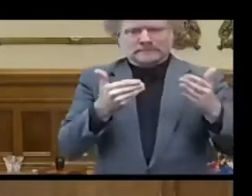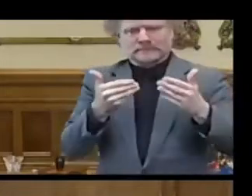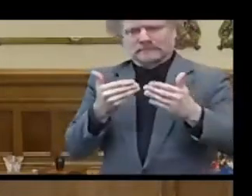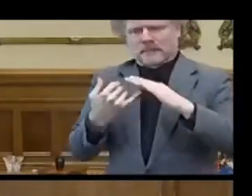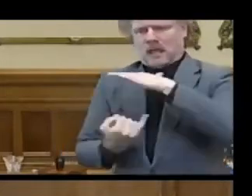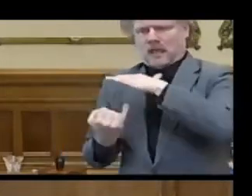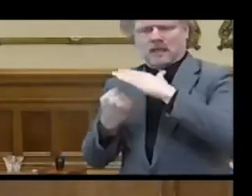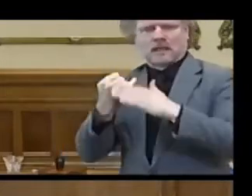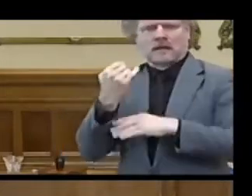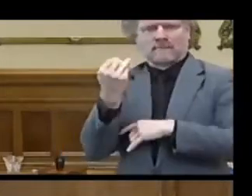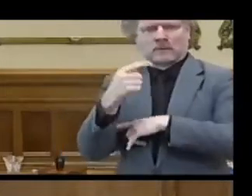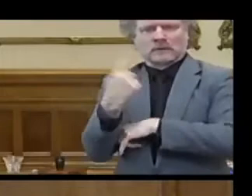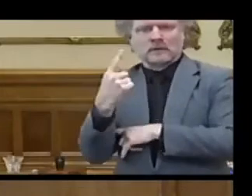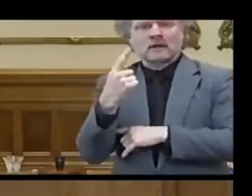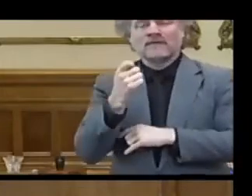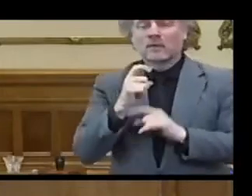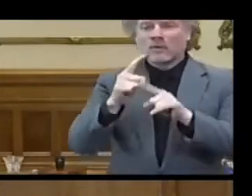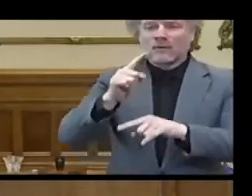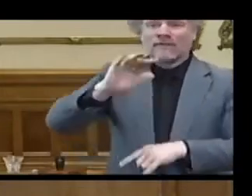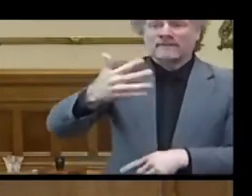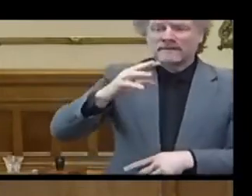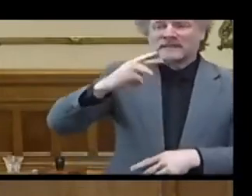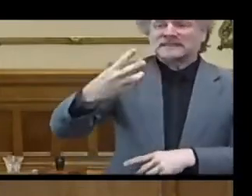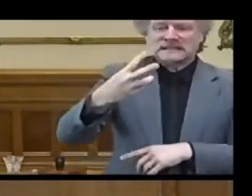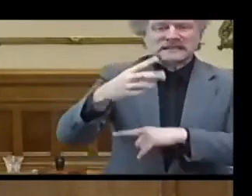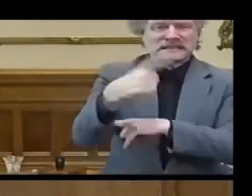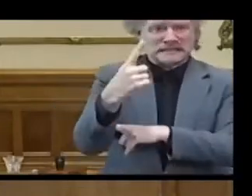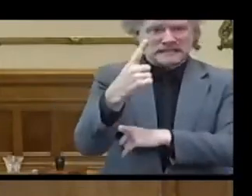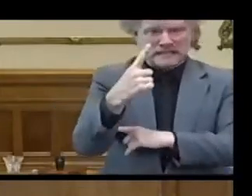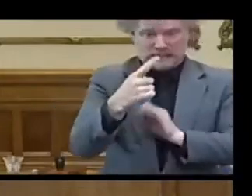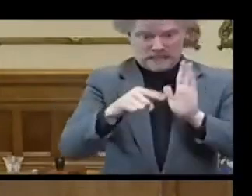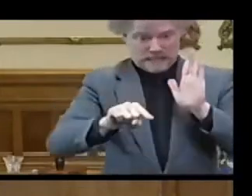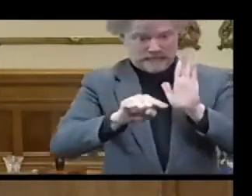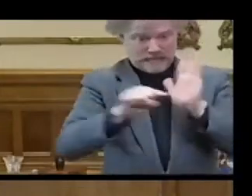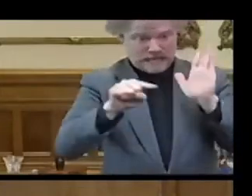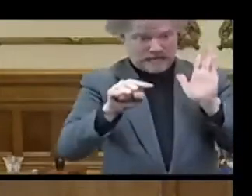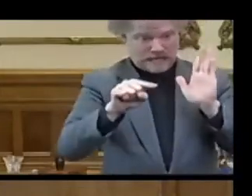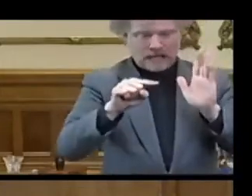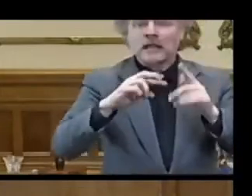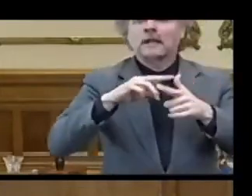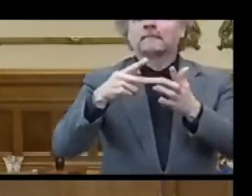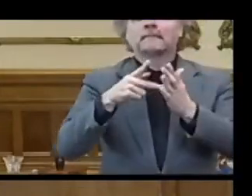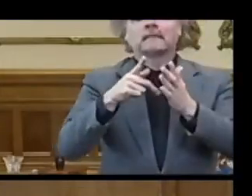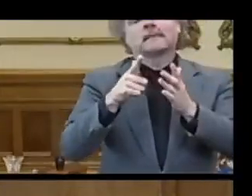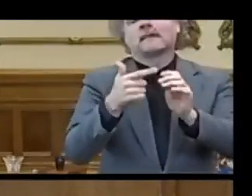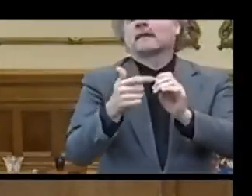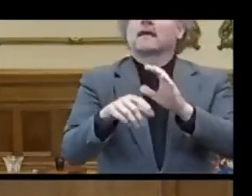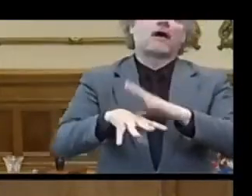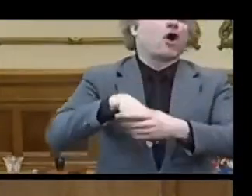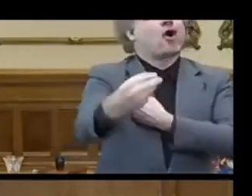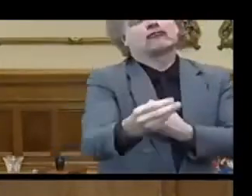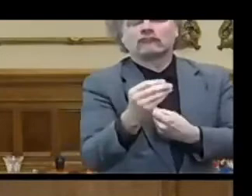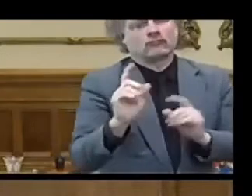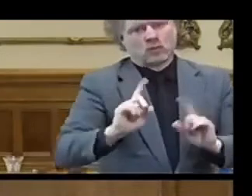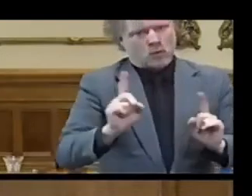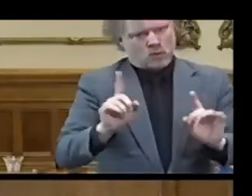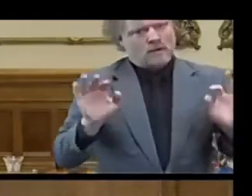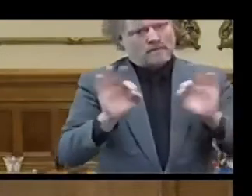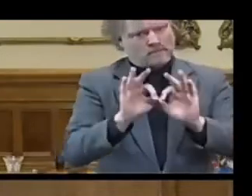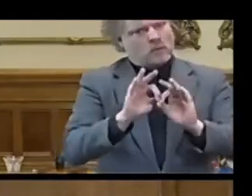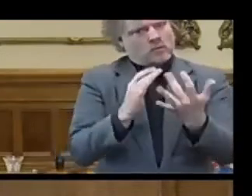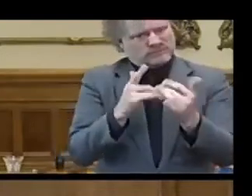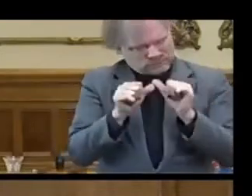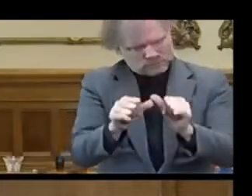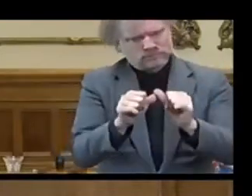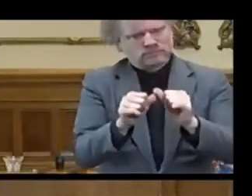you go on day 5 or 6 and get tested and you're negative does not mean you can come out of quarantine. So you still need to quarantine that period of